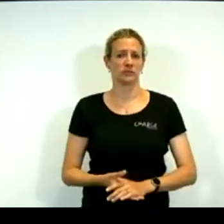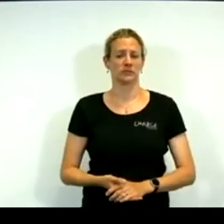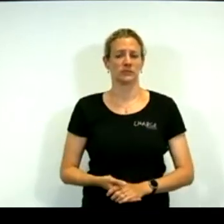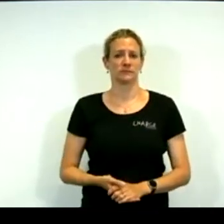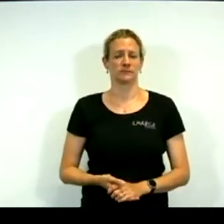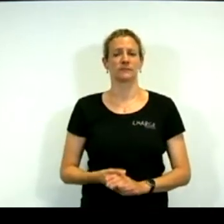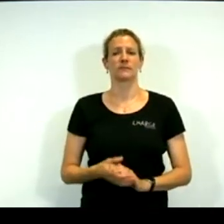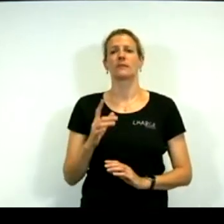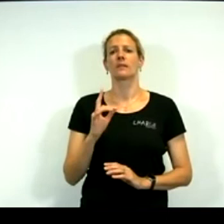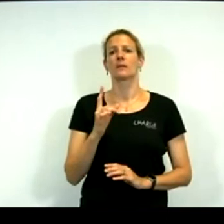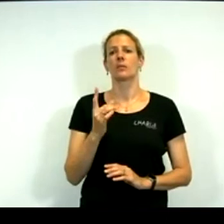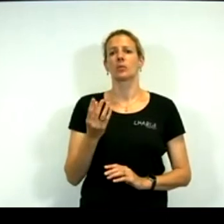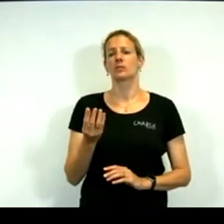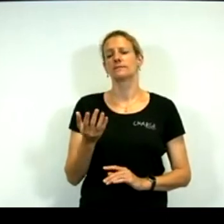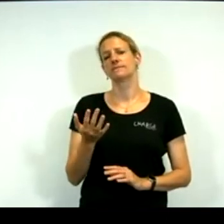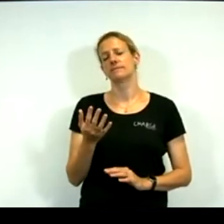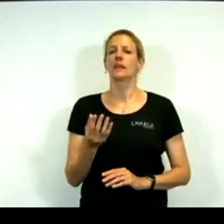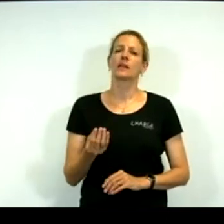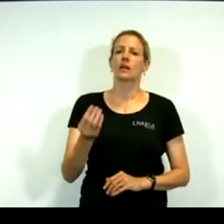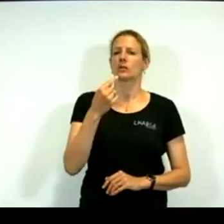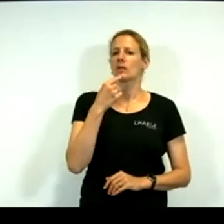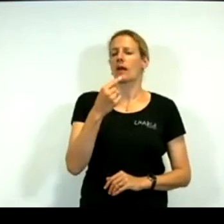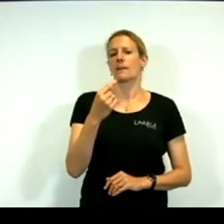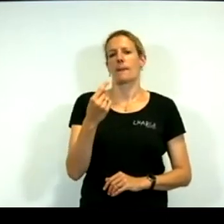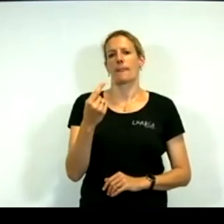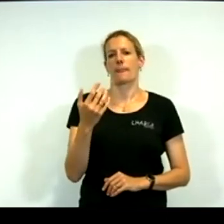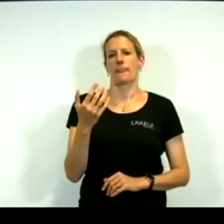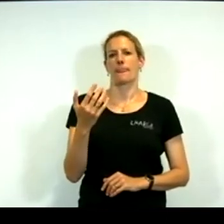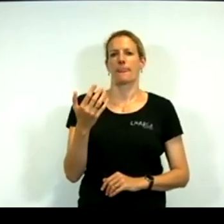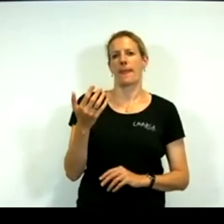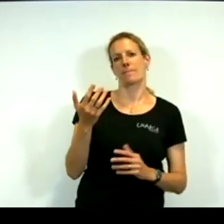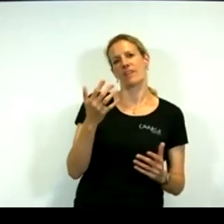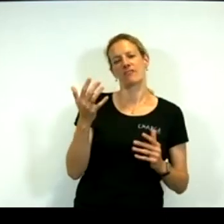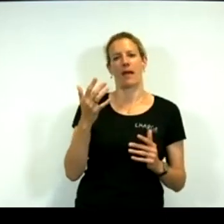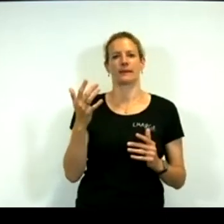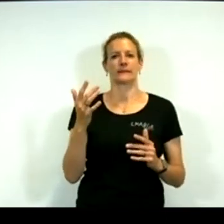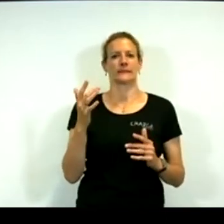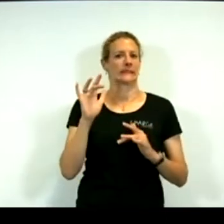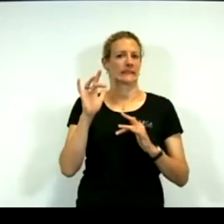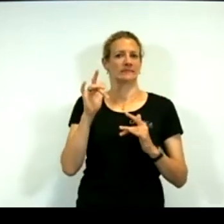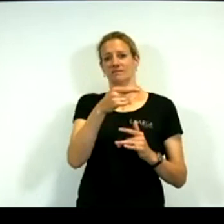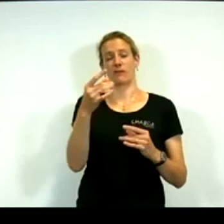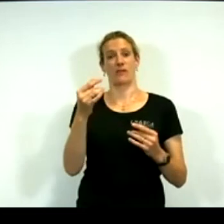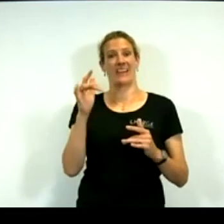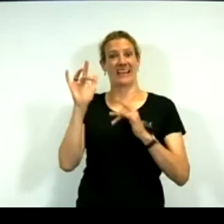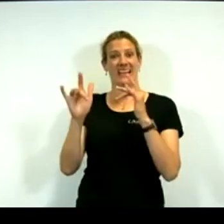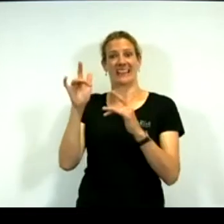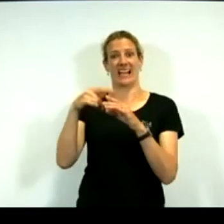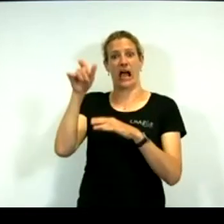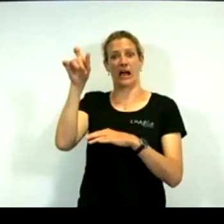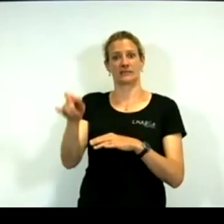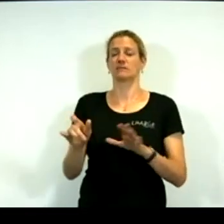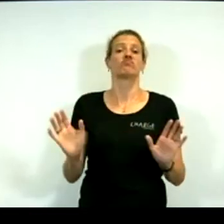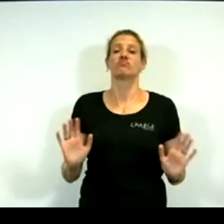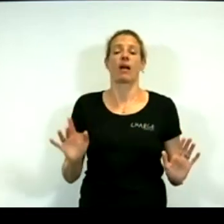some of my comments might sound like criticism of the doctors, and I don't mean that, but charge